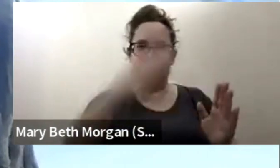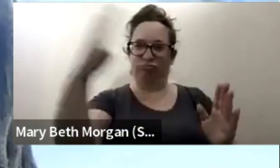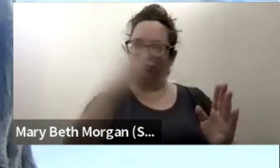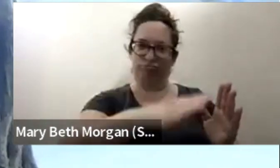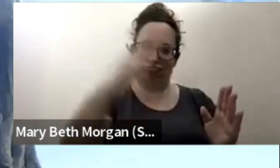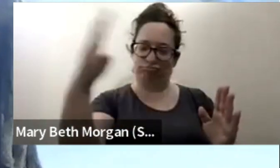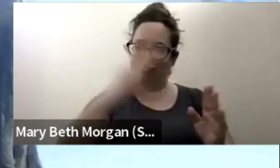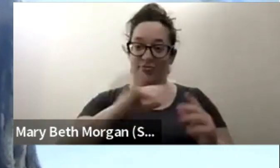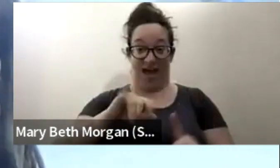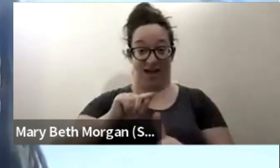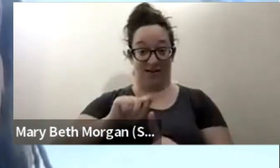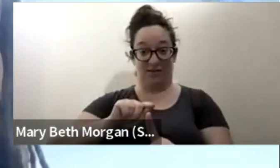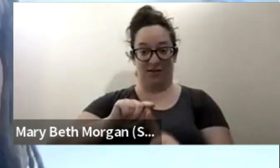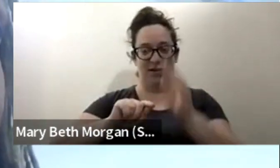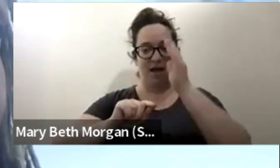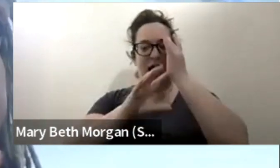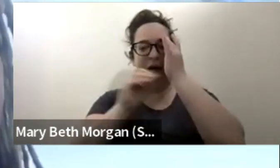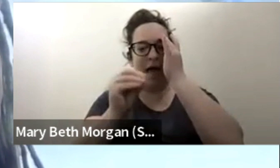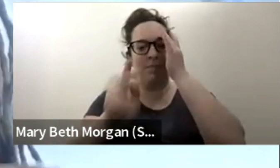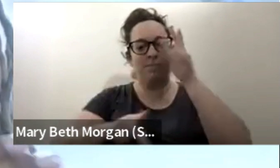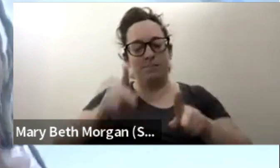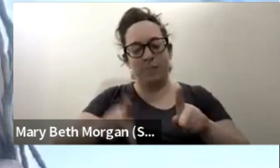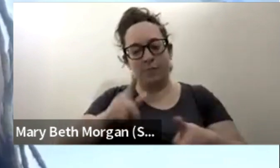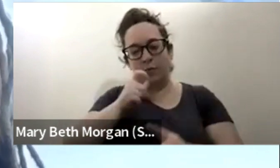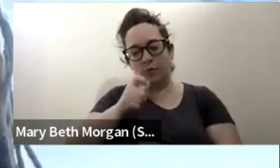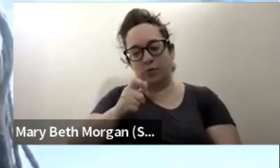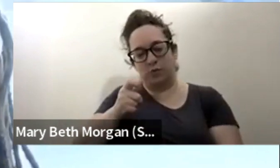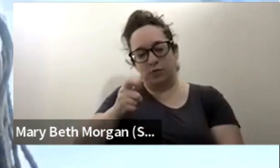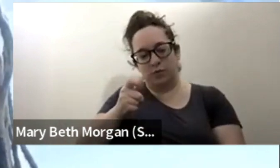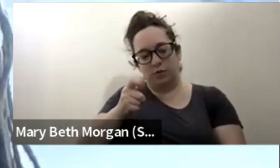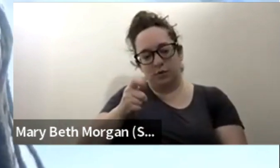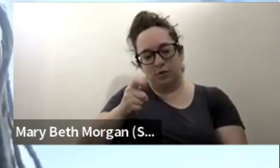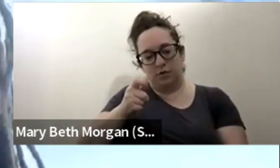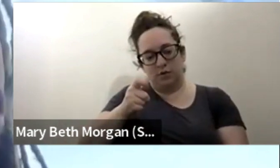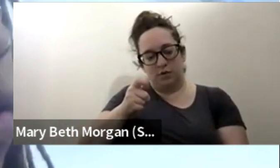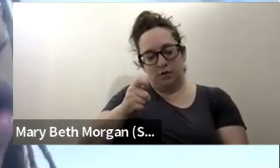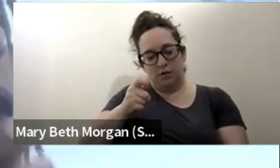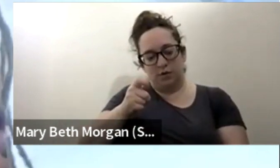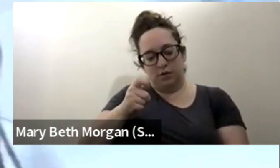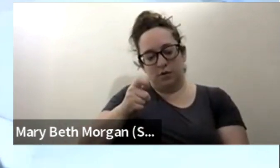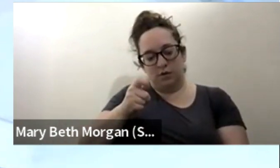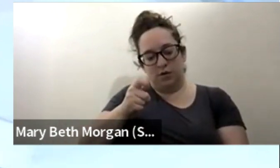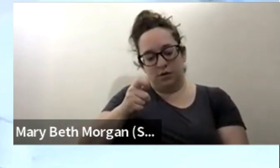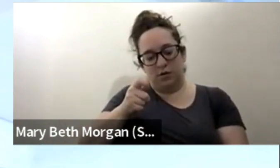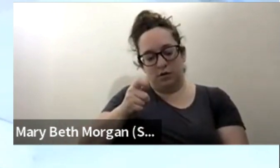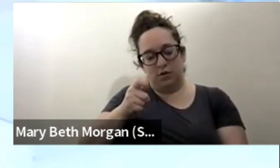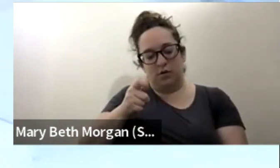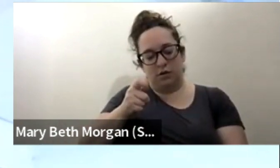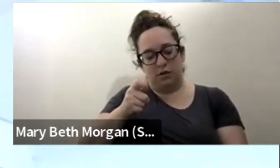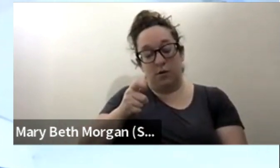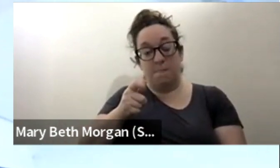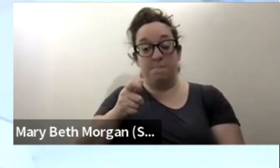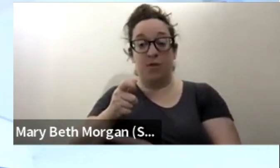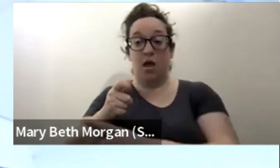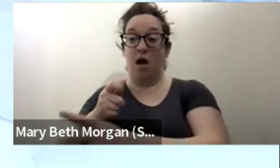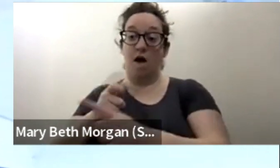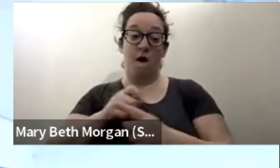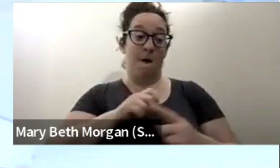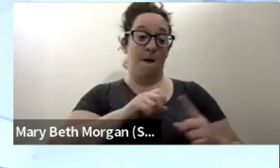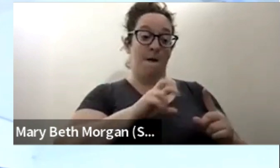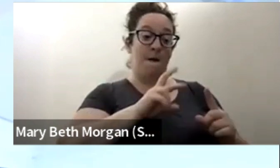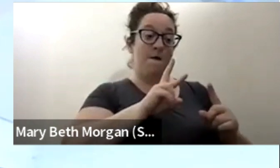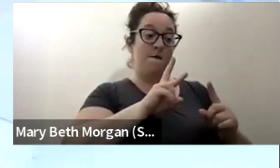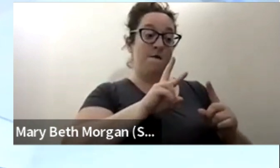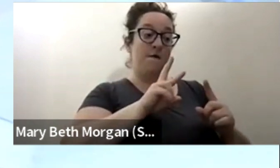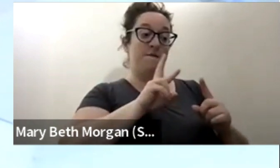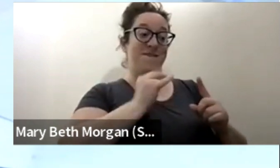at, and again, it's a big thing of how people from different, she's not just perceiving Viola